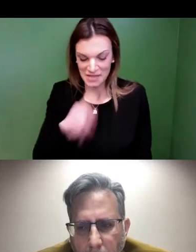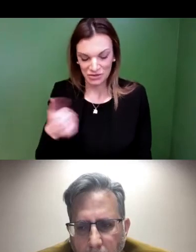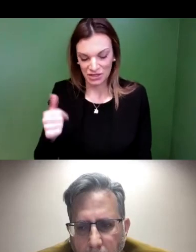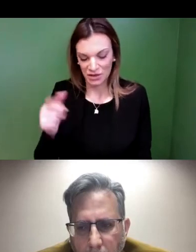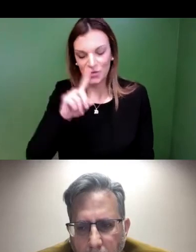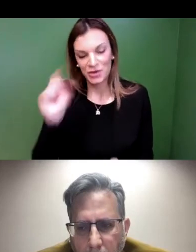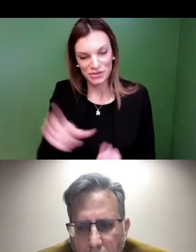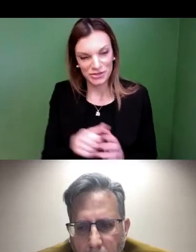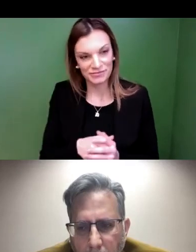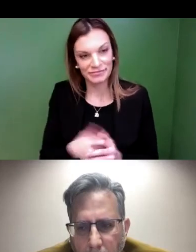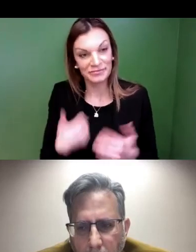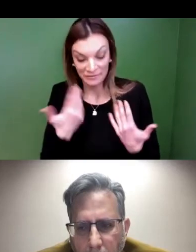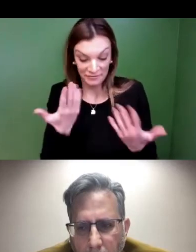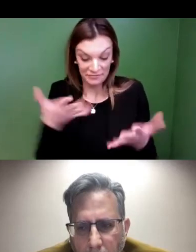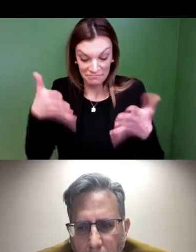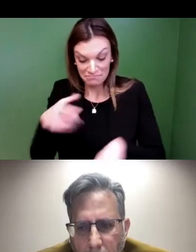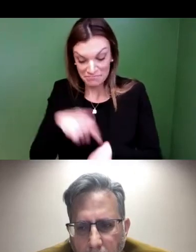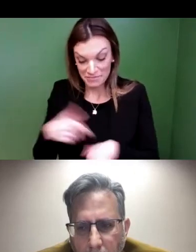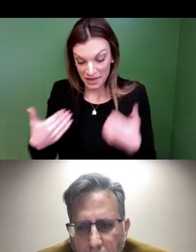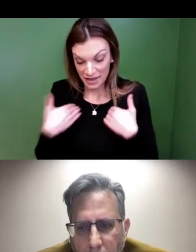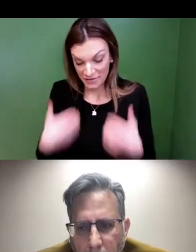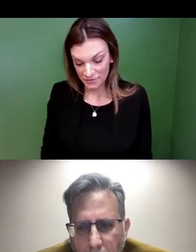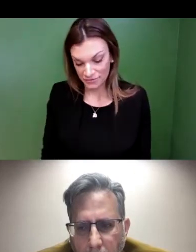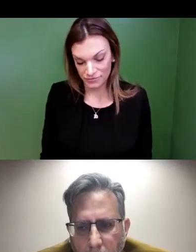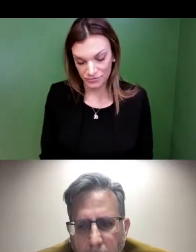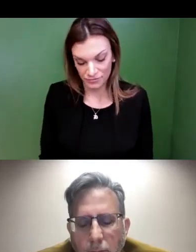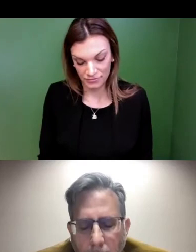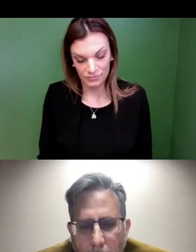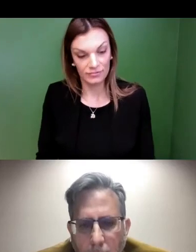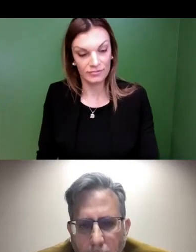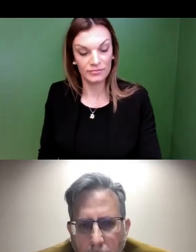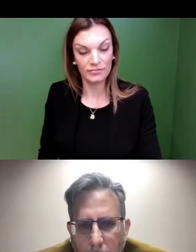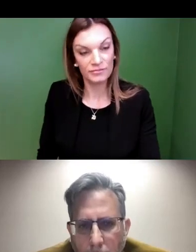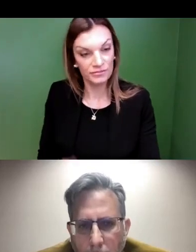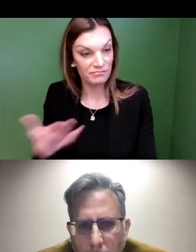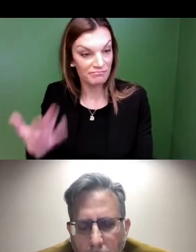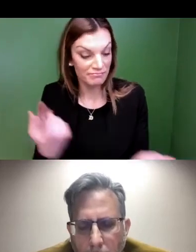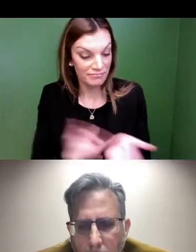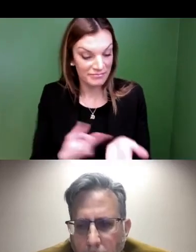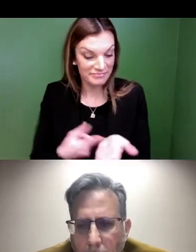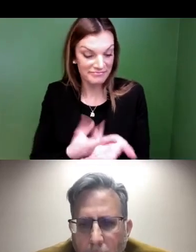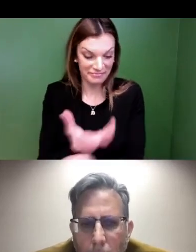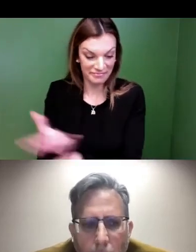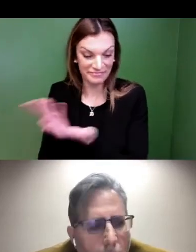We have a few minutes. So Philip, if you want to chat about the jobs, you can do that.